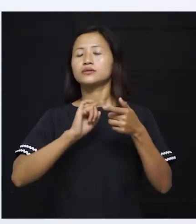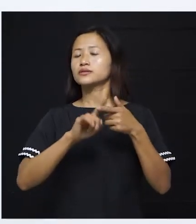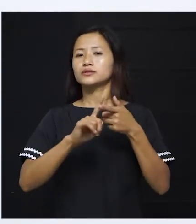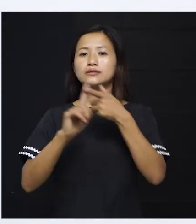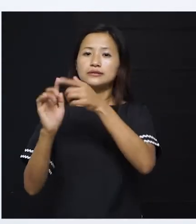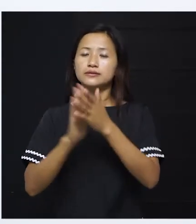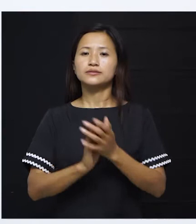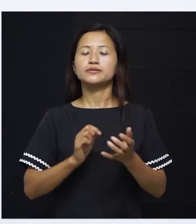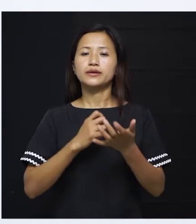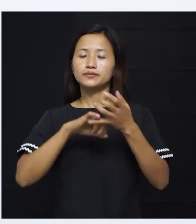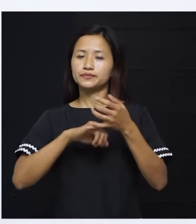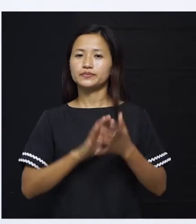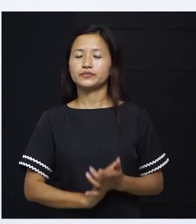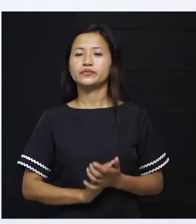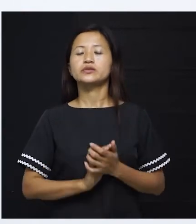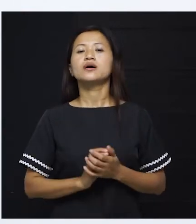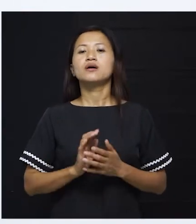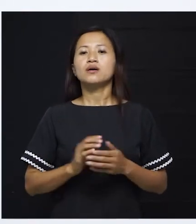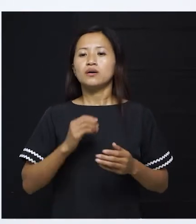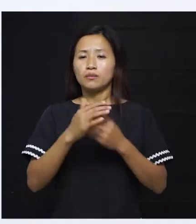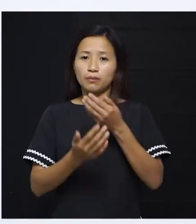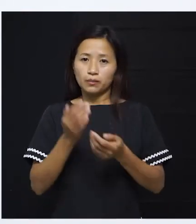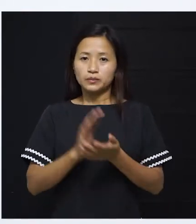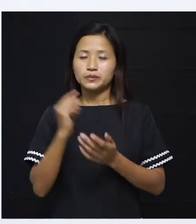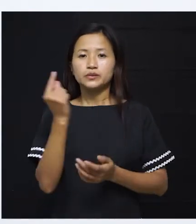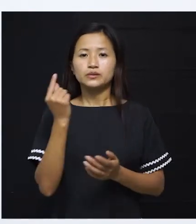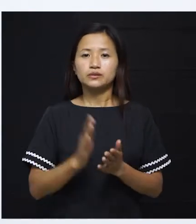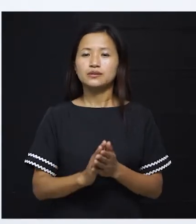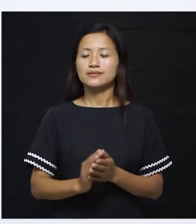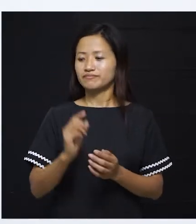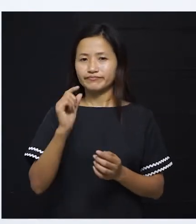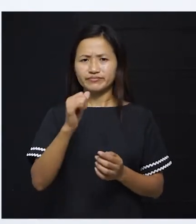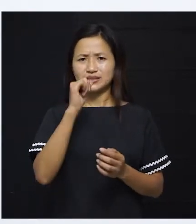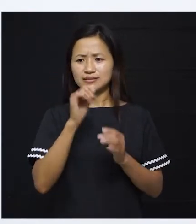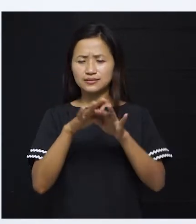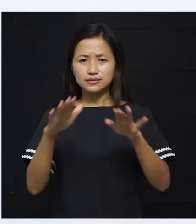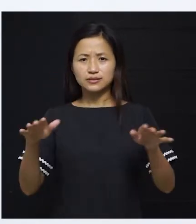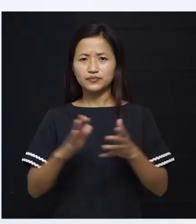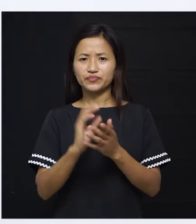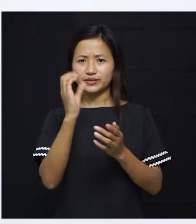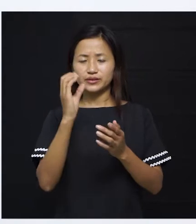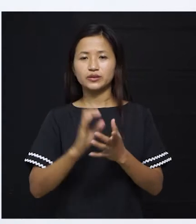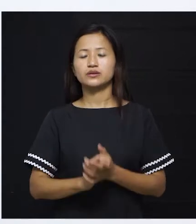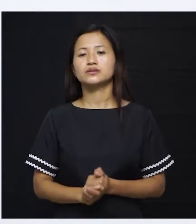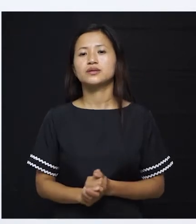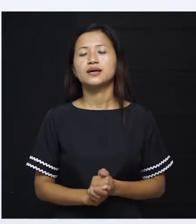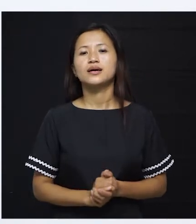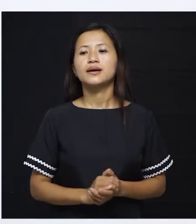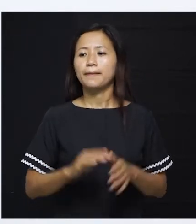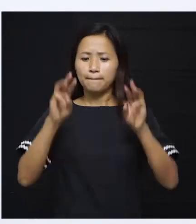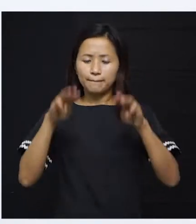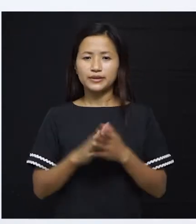also based on the fact that the Nagas mostly use the seashells, it is also believed that the Nagas might